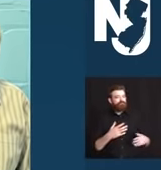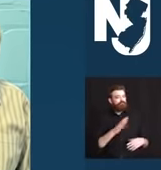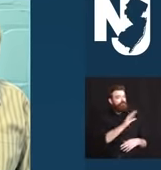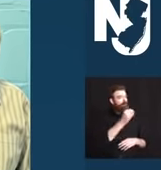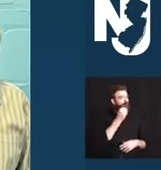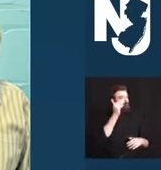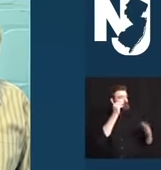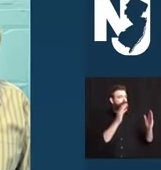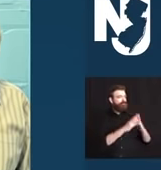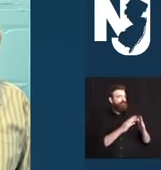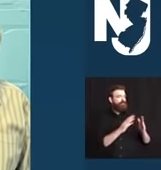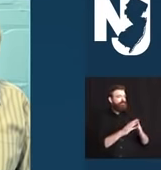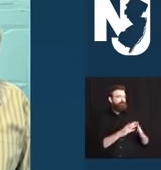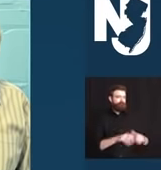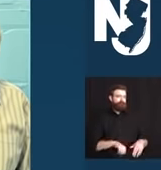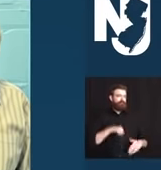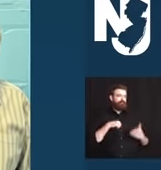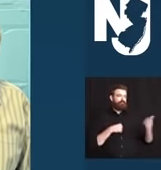bless and watch over you.